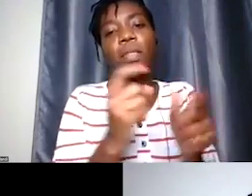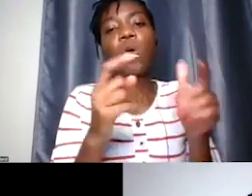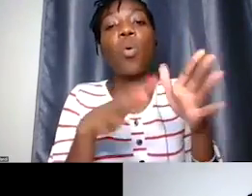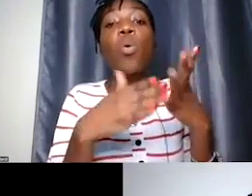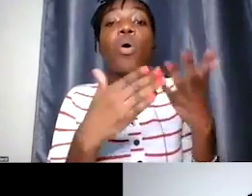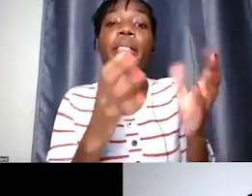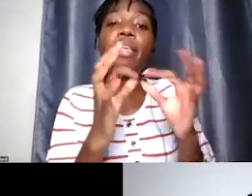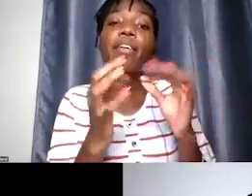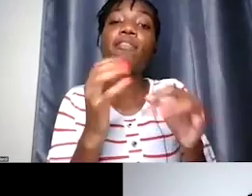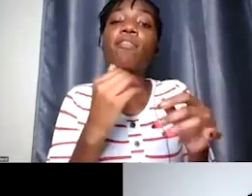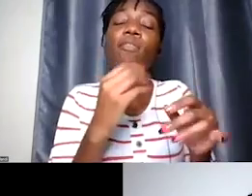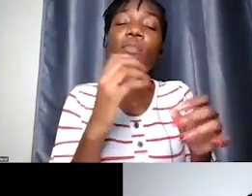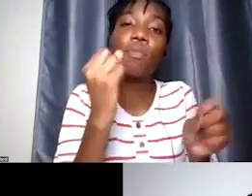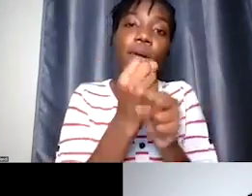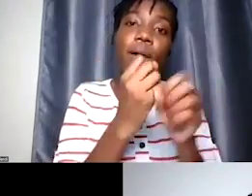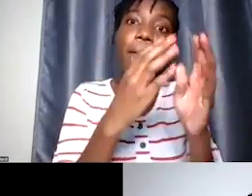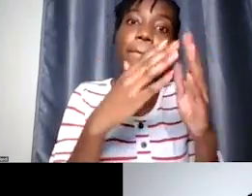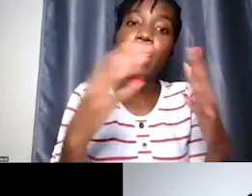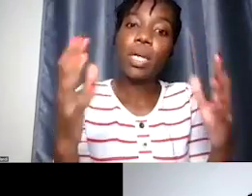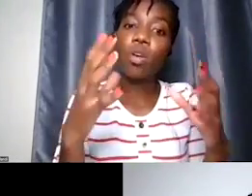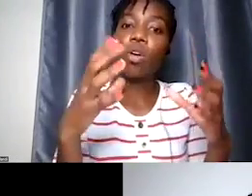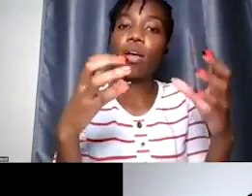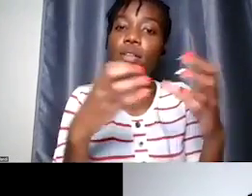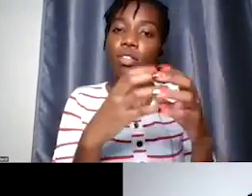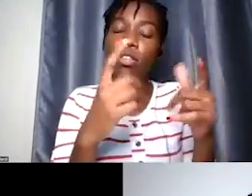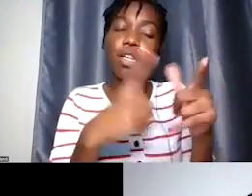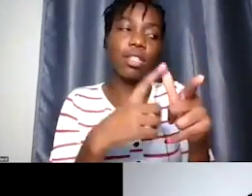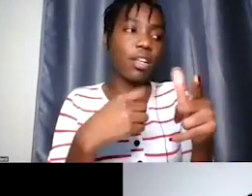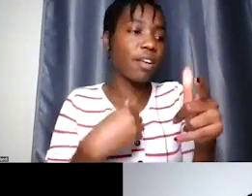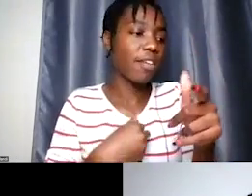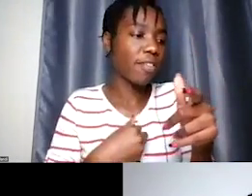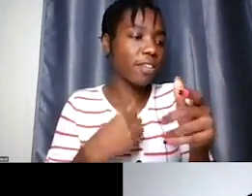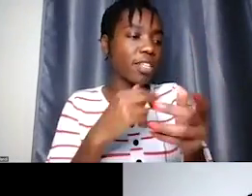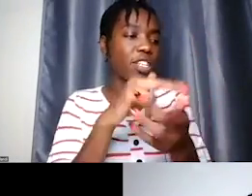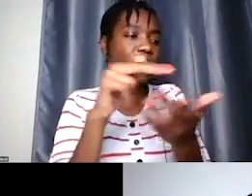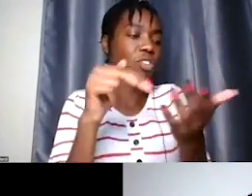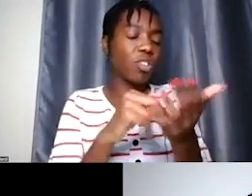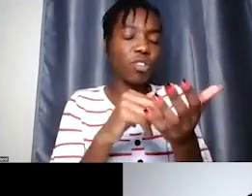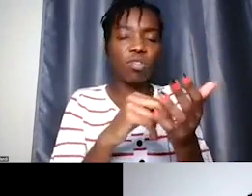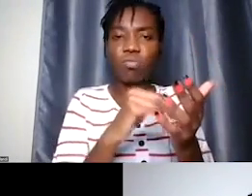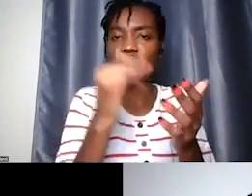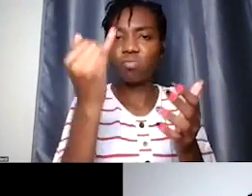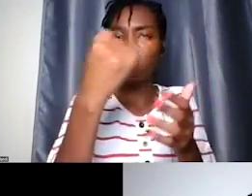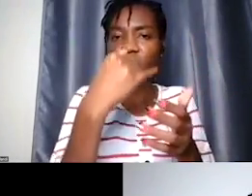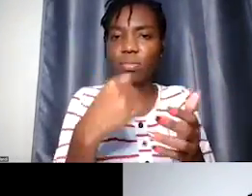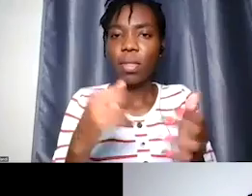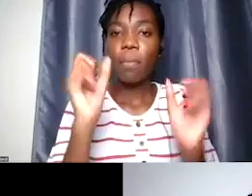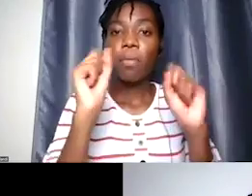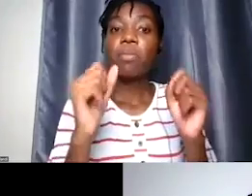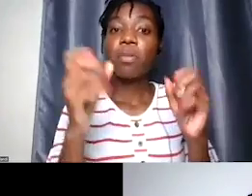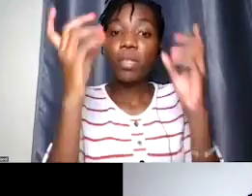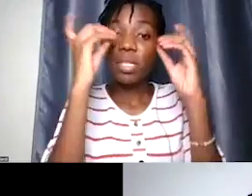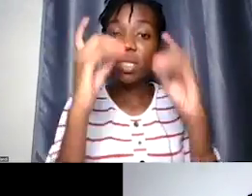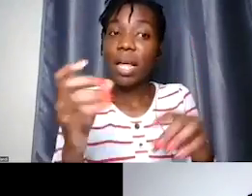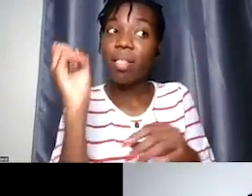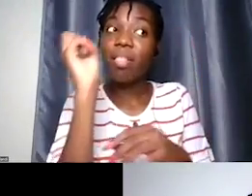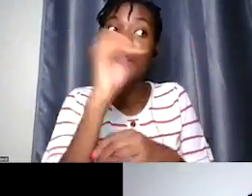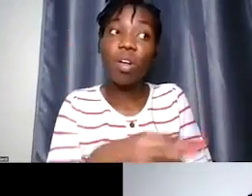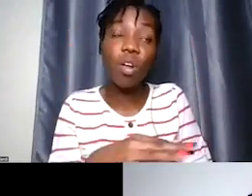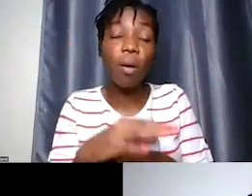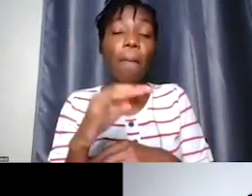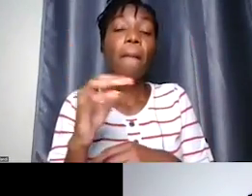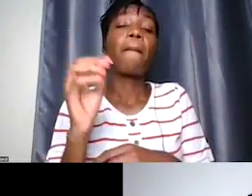might, with the national geographical distribution, they can decide to throw you to Mandera or to Kana or another